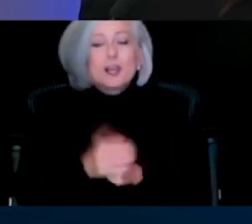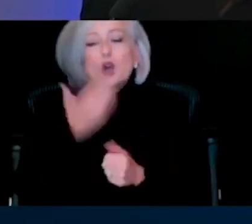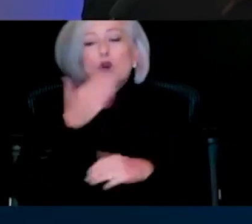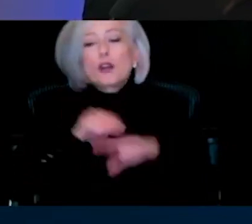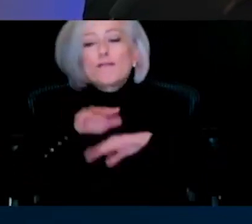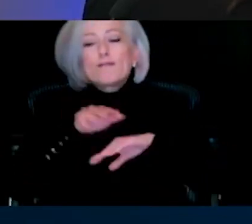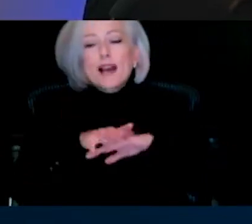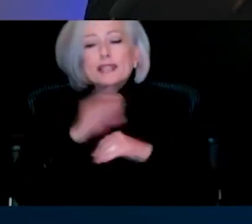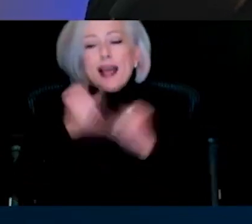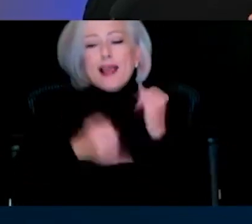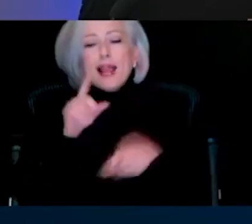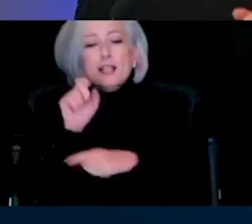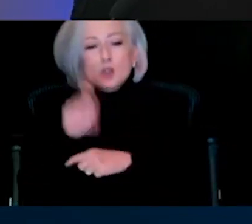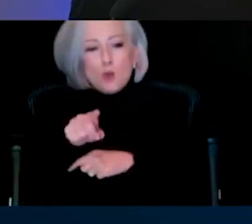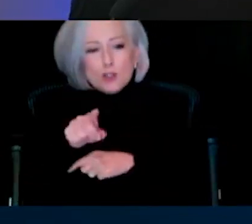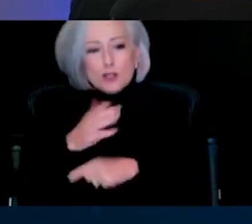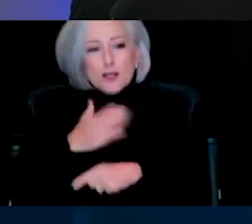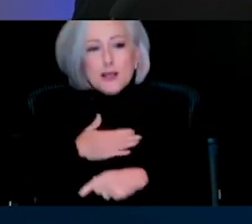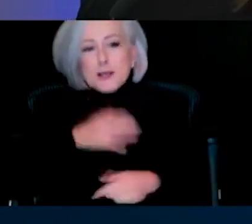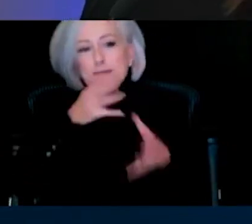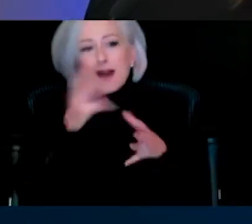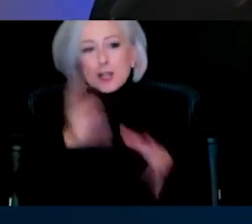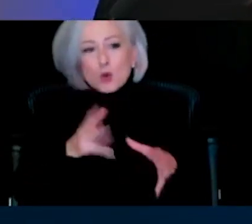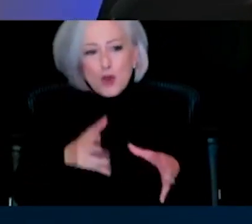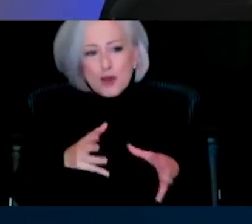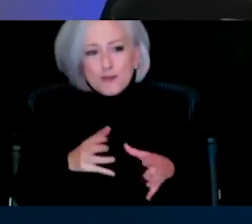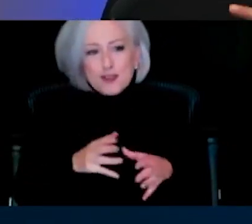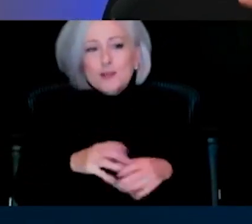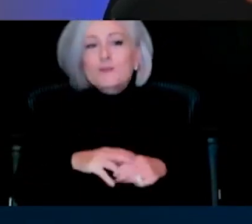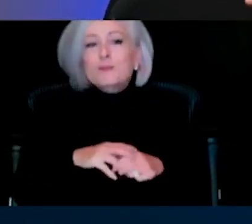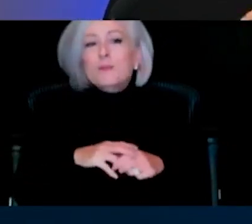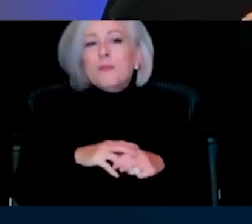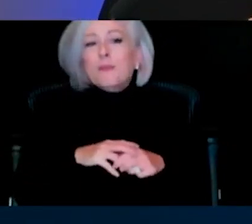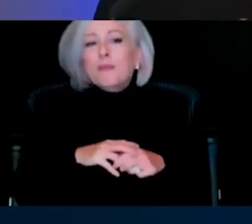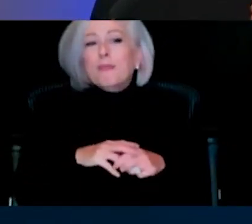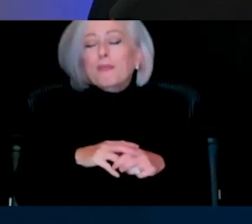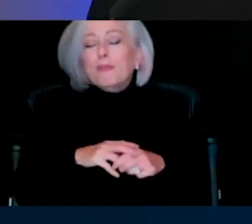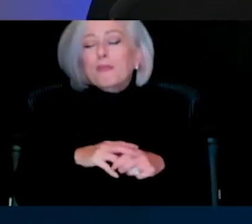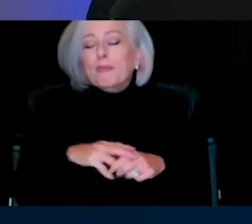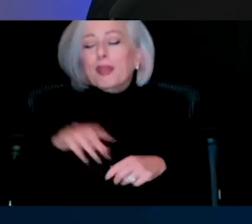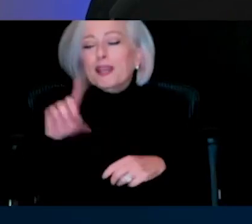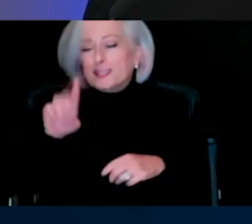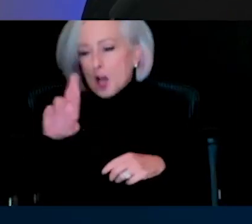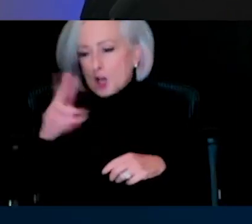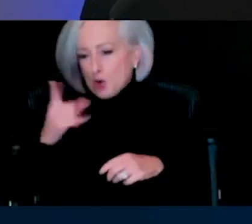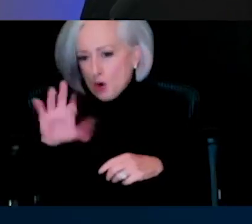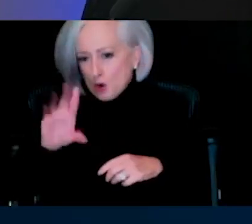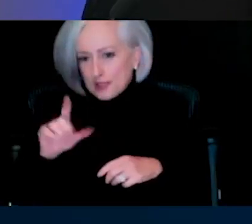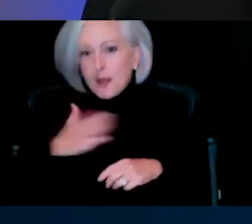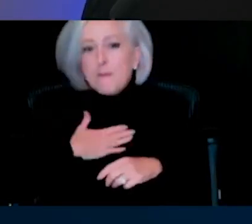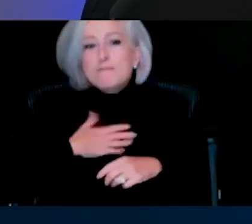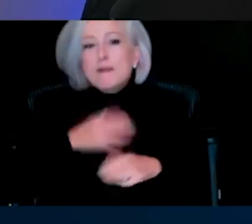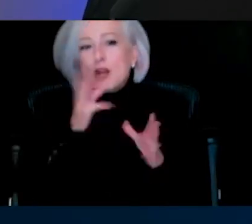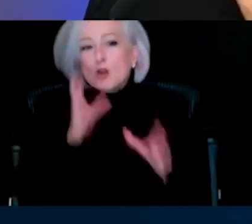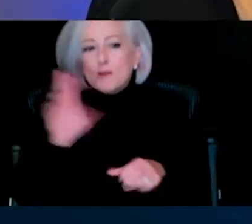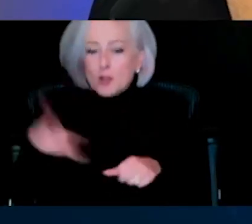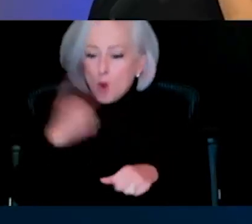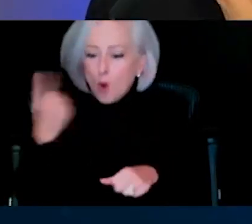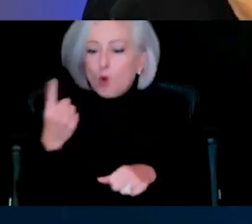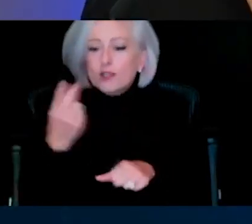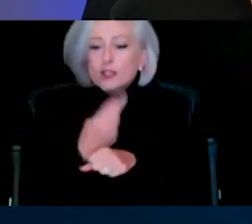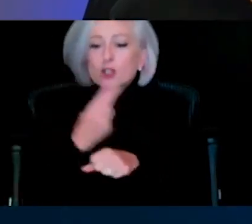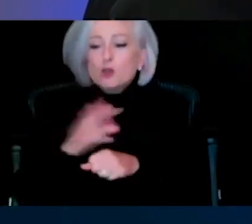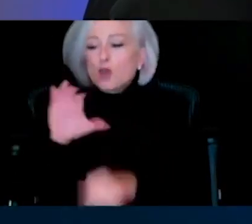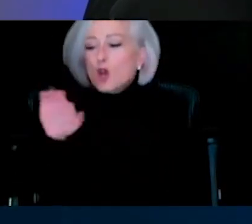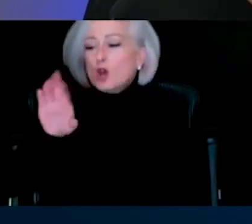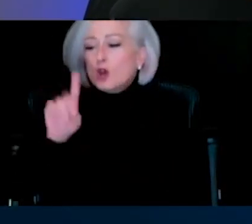question. My grandmother, and I'll give it to you, Dr. Holding. My grandmother only used cold cream. Remember when you just wipe all that cold